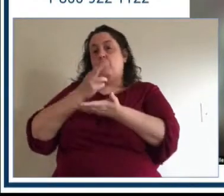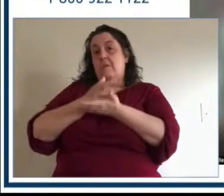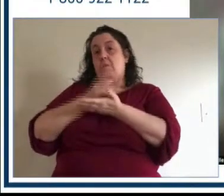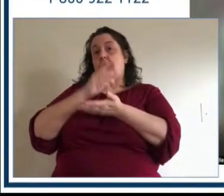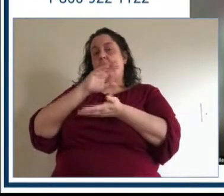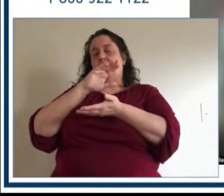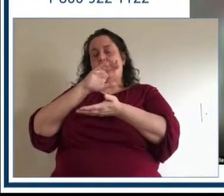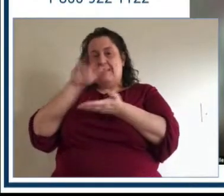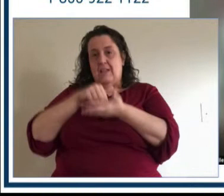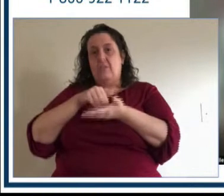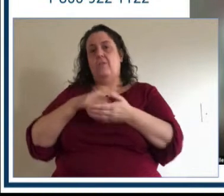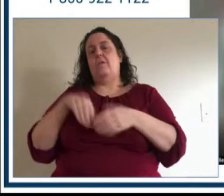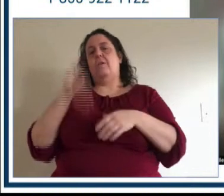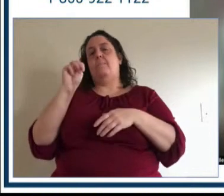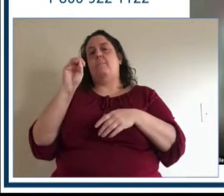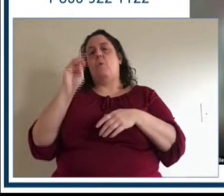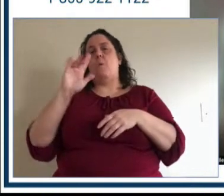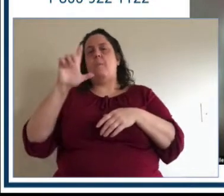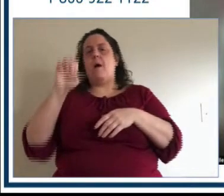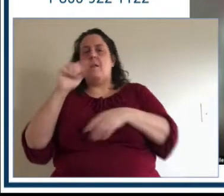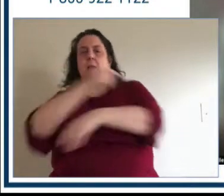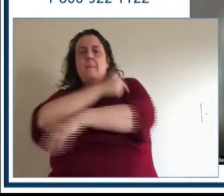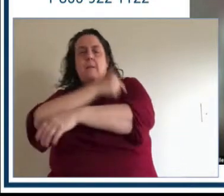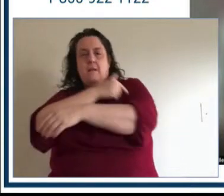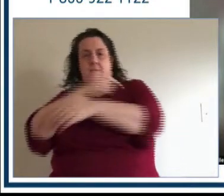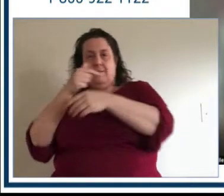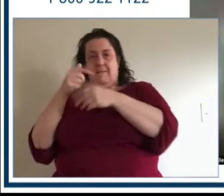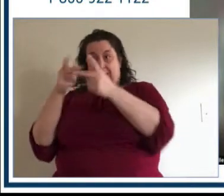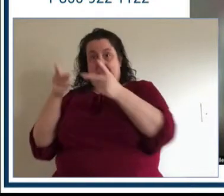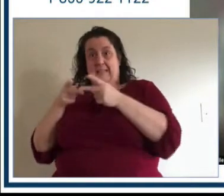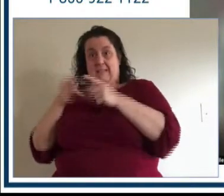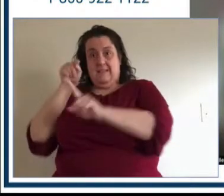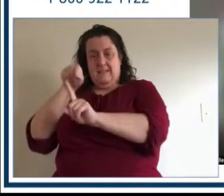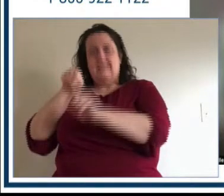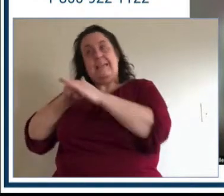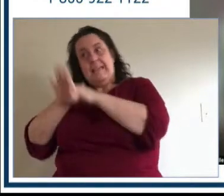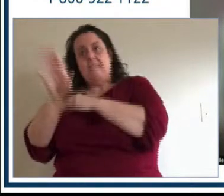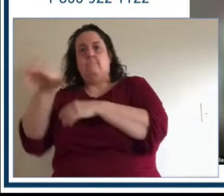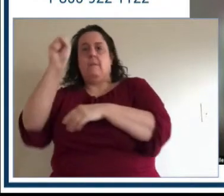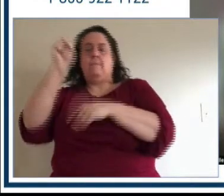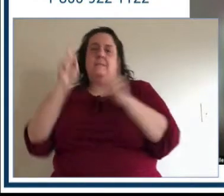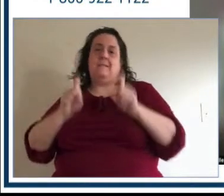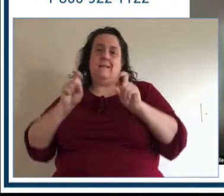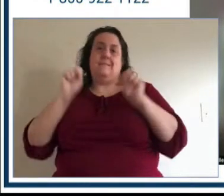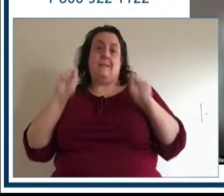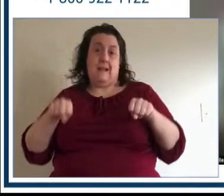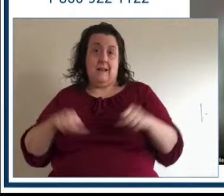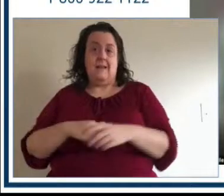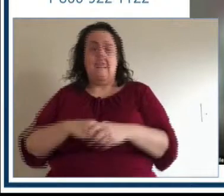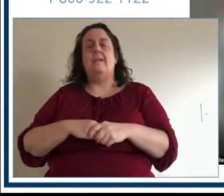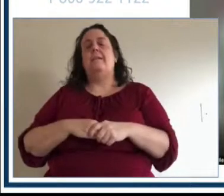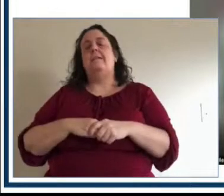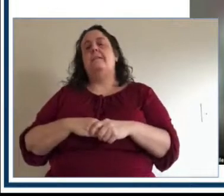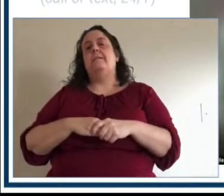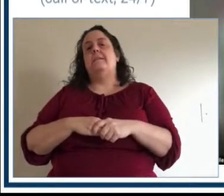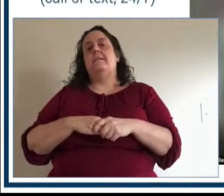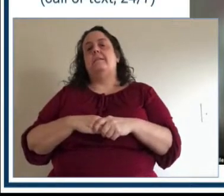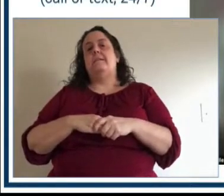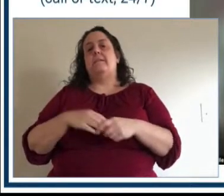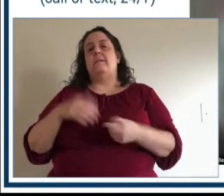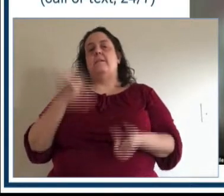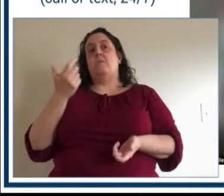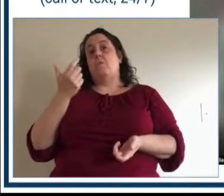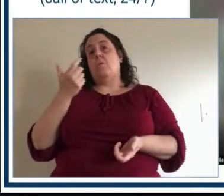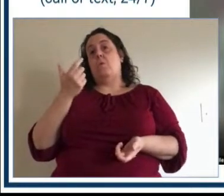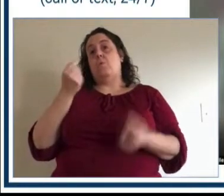immunization clinics throughout the province. Nova Scotians should expect that the availability of rapid tests will be within 20 to